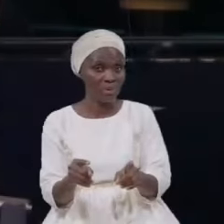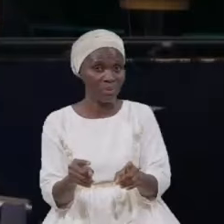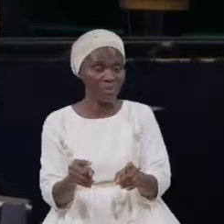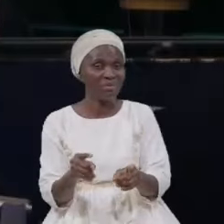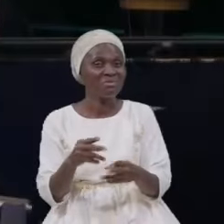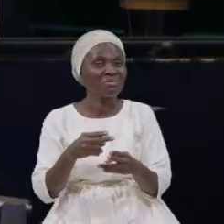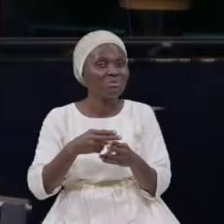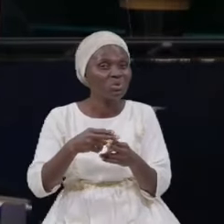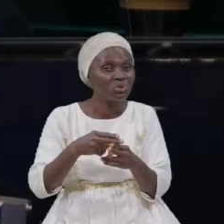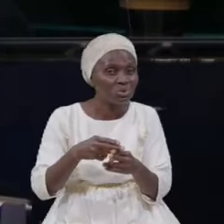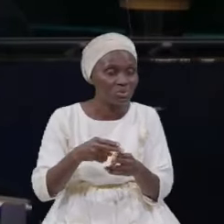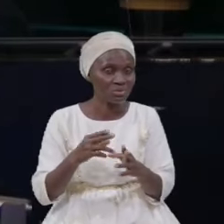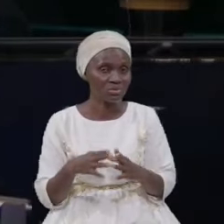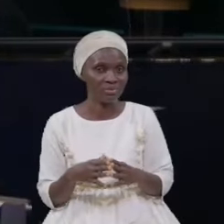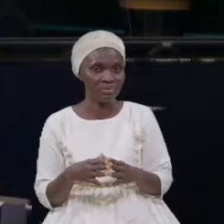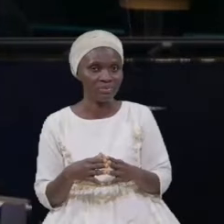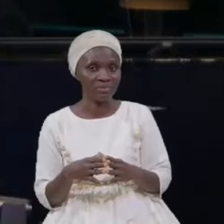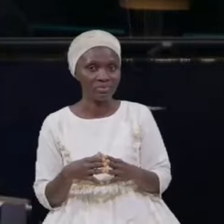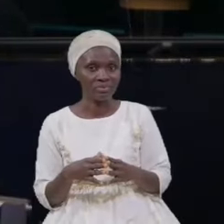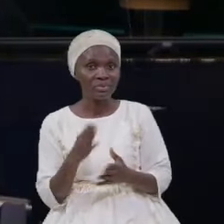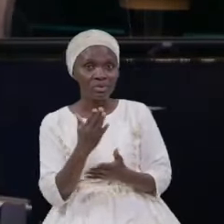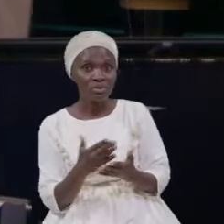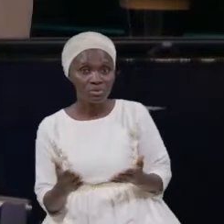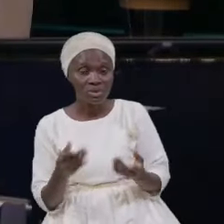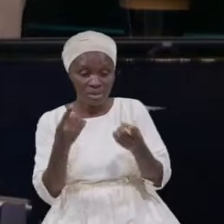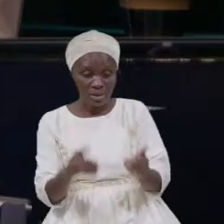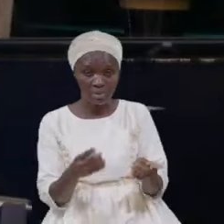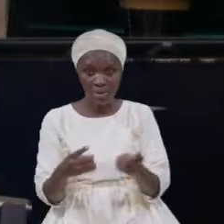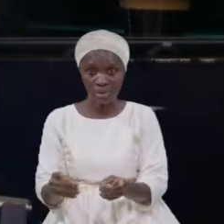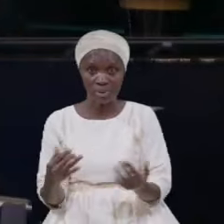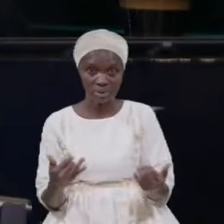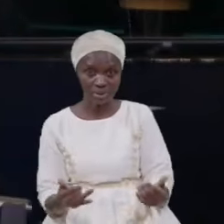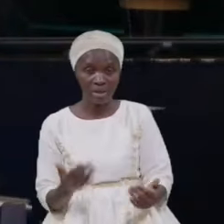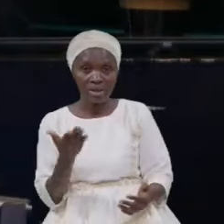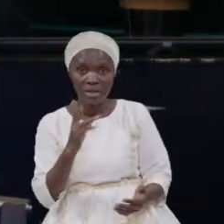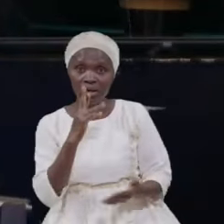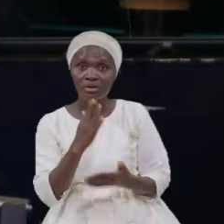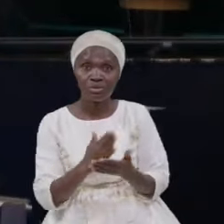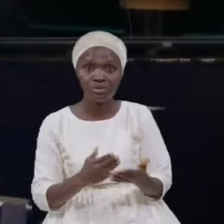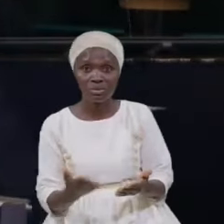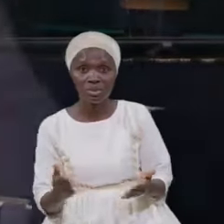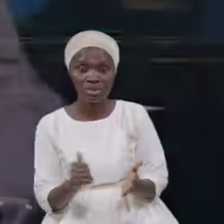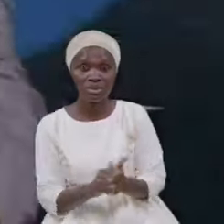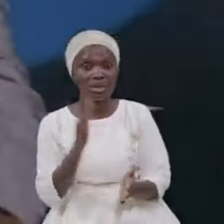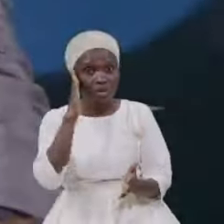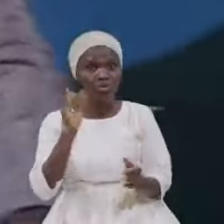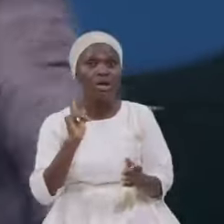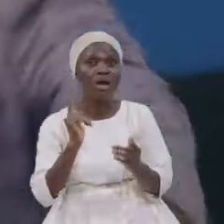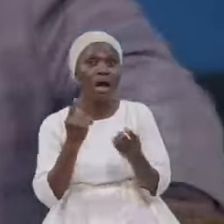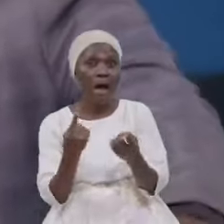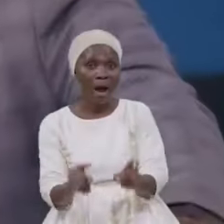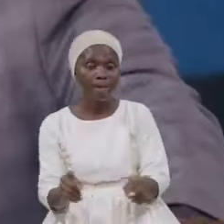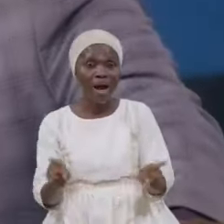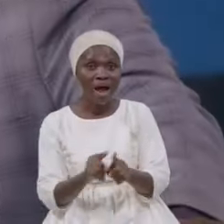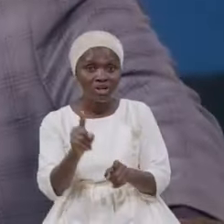happening now. There are things going to happen as we move on in life. There's something going to happen as we get